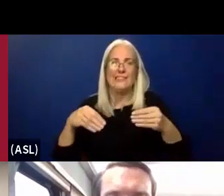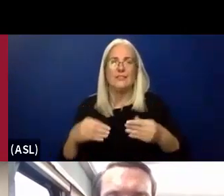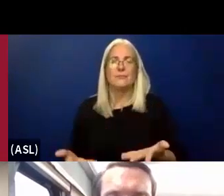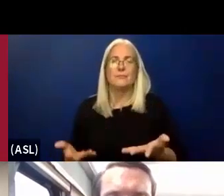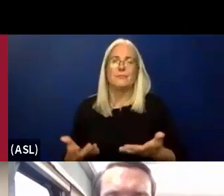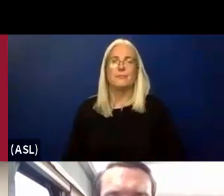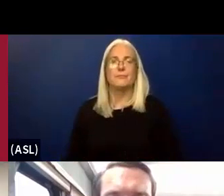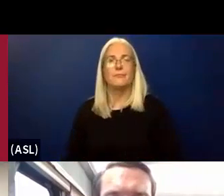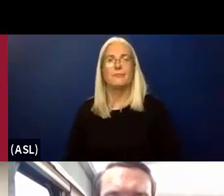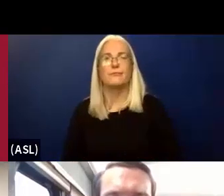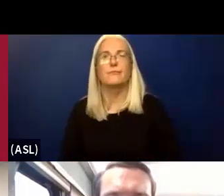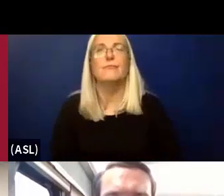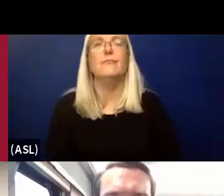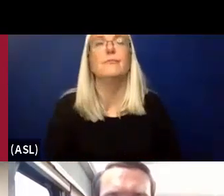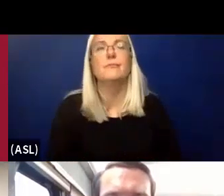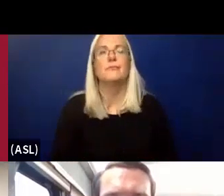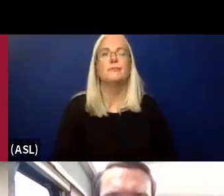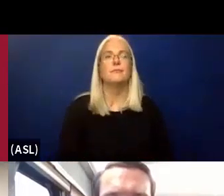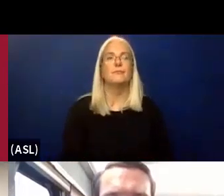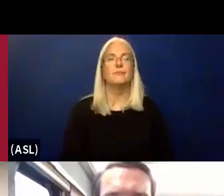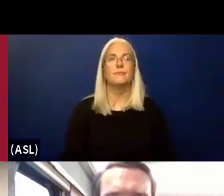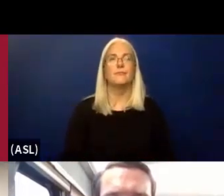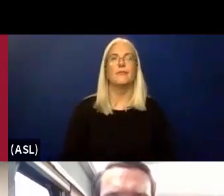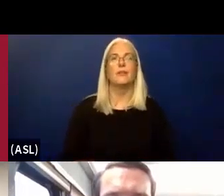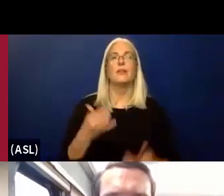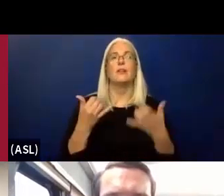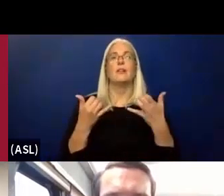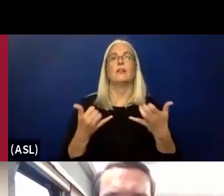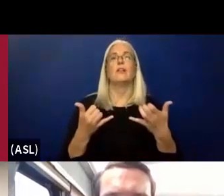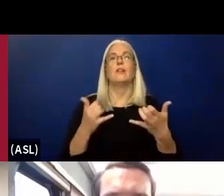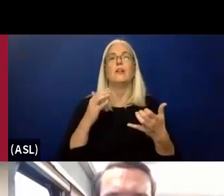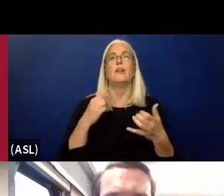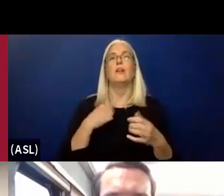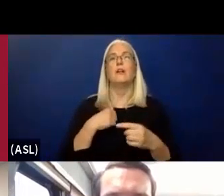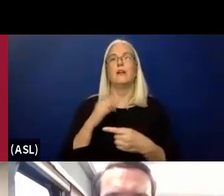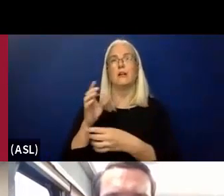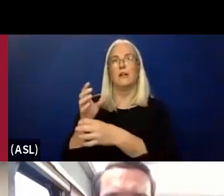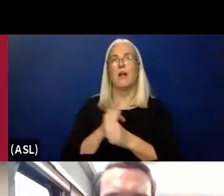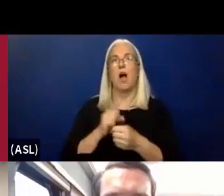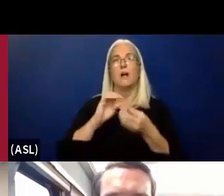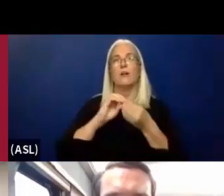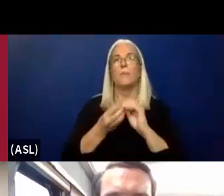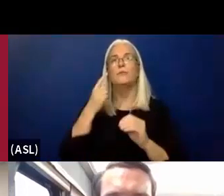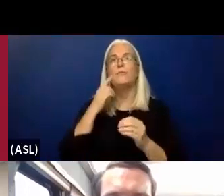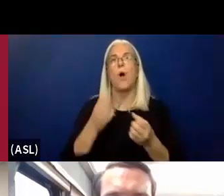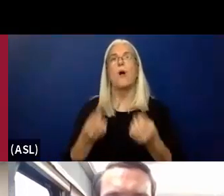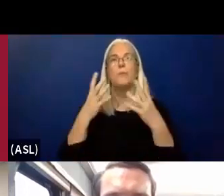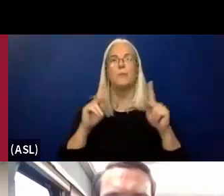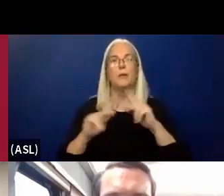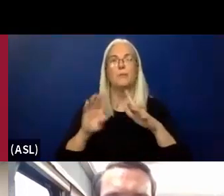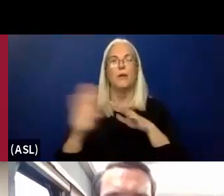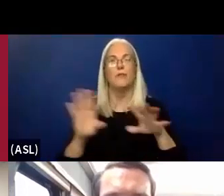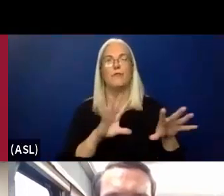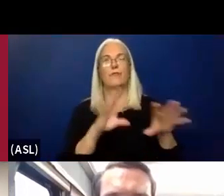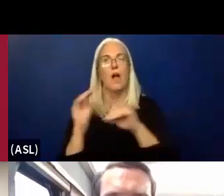I did get some numbers in terms of those who are still under evacuation orders.